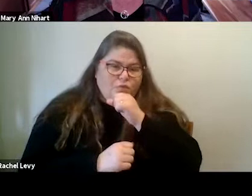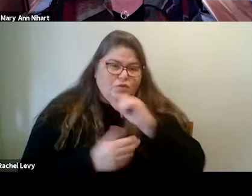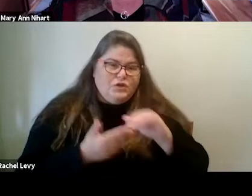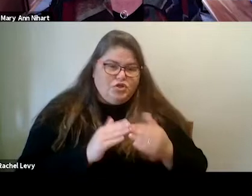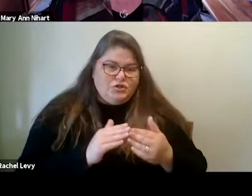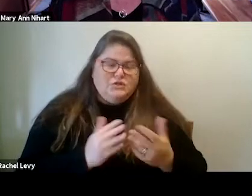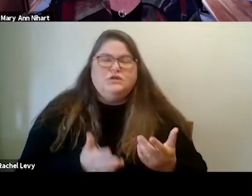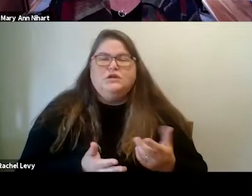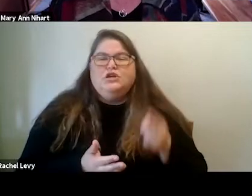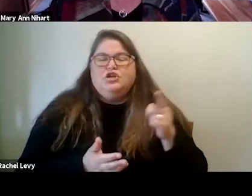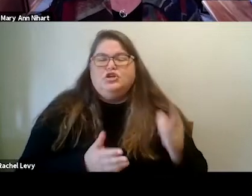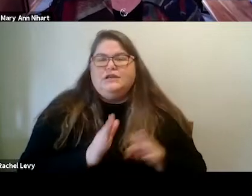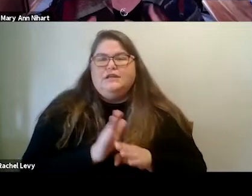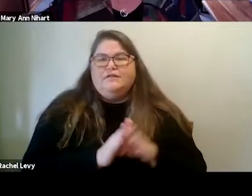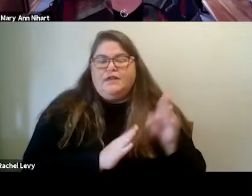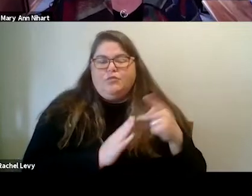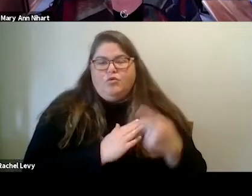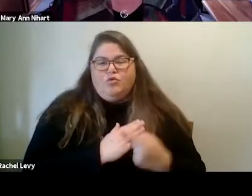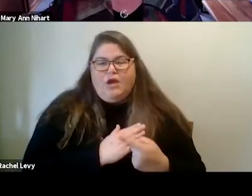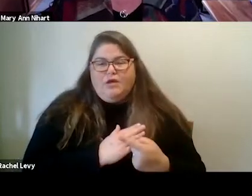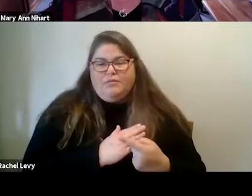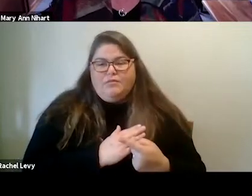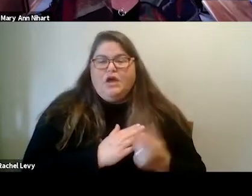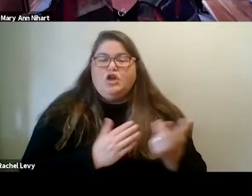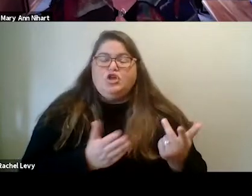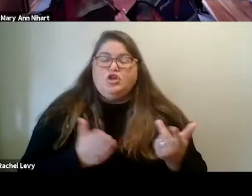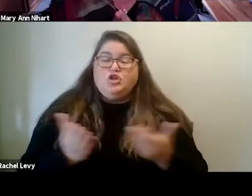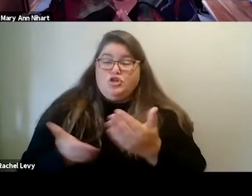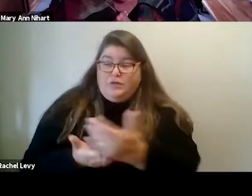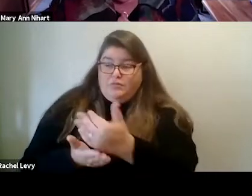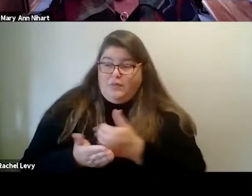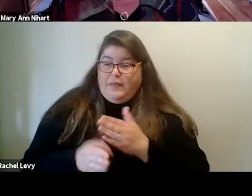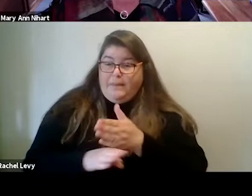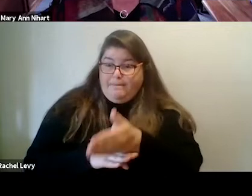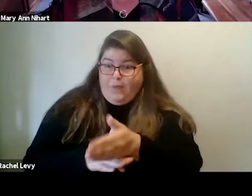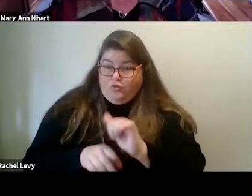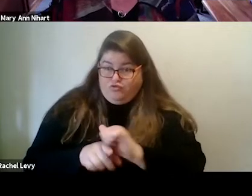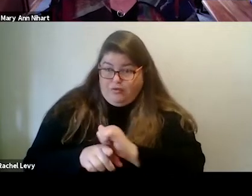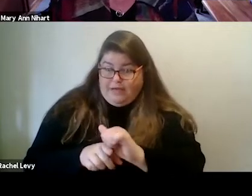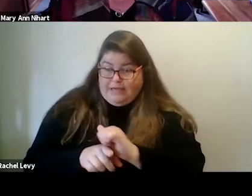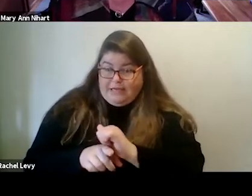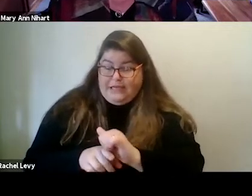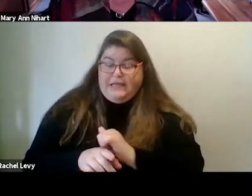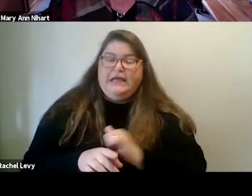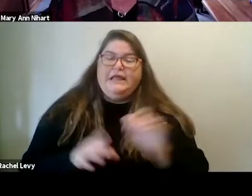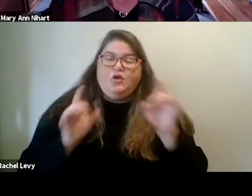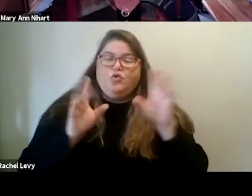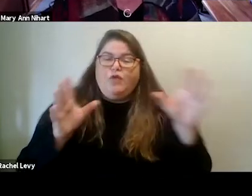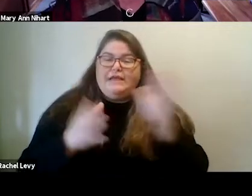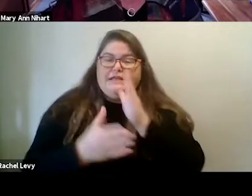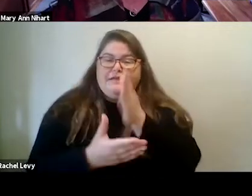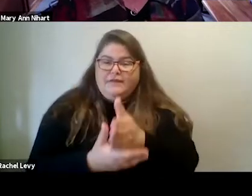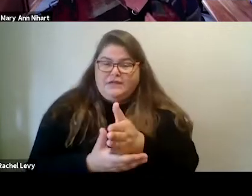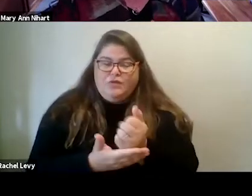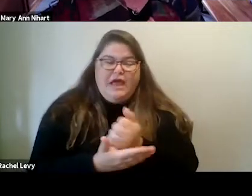program where she actually took the post-training, she took the crisis intervention training, she took everything that the